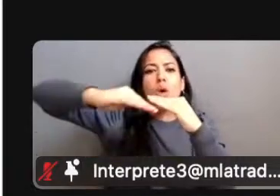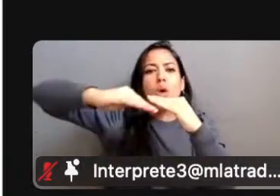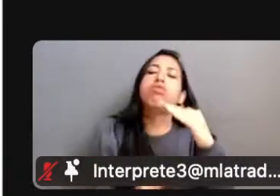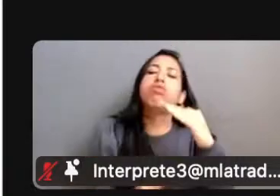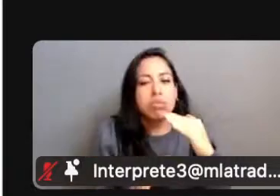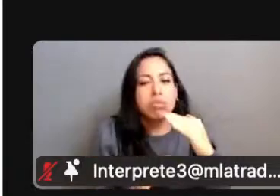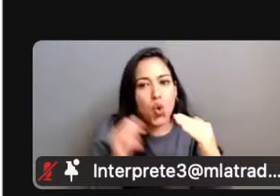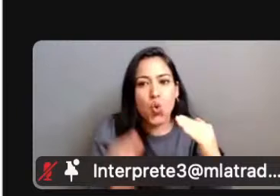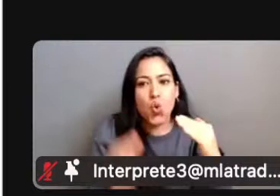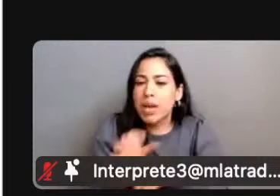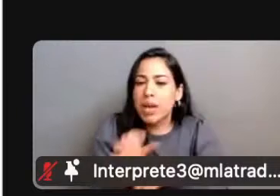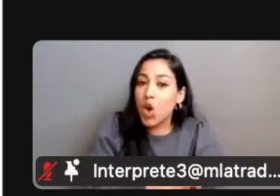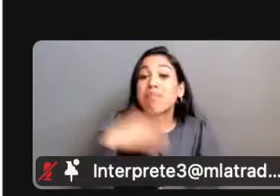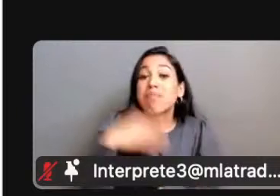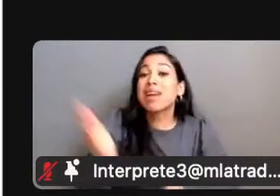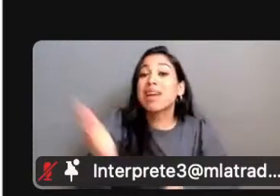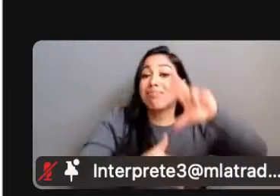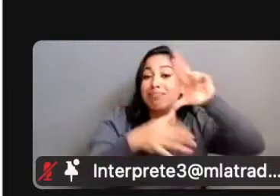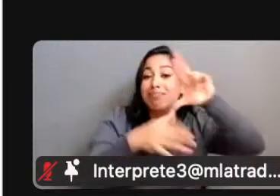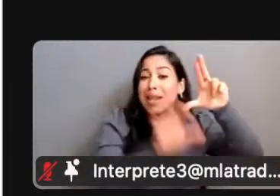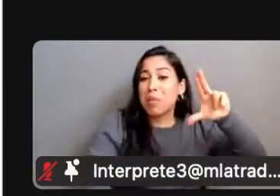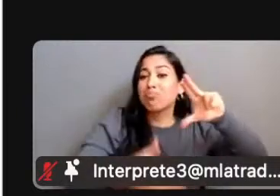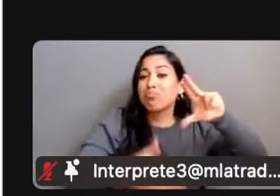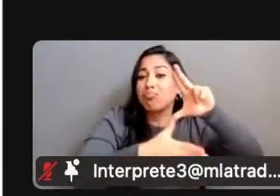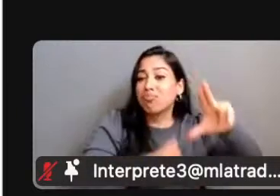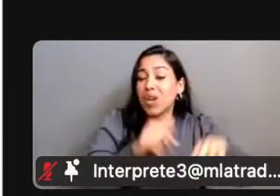in most of the Latin American countries,